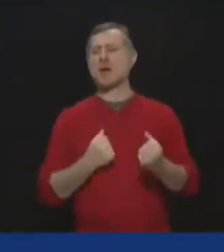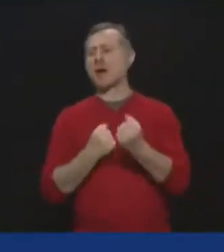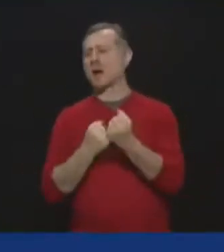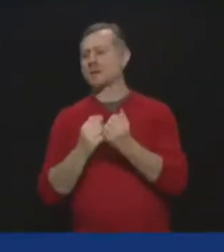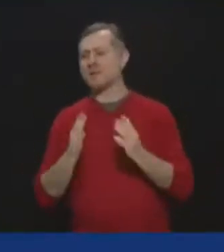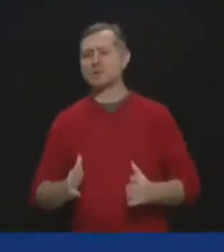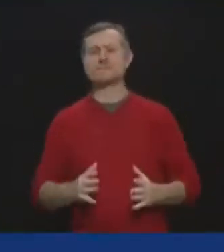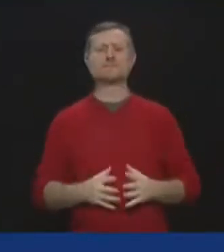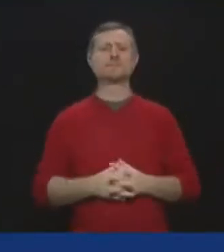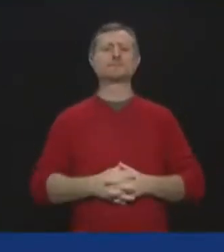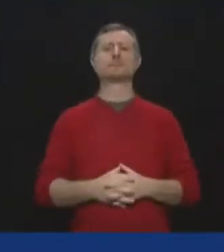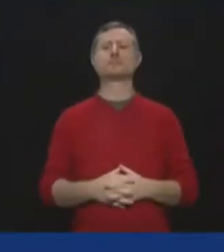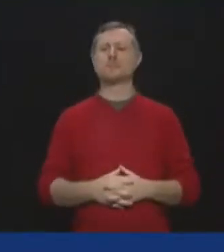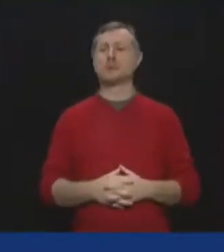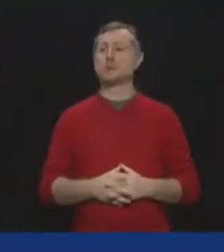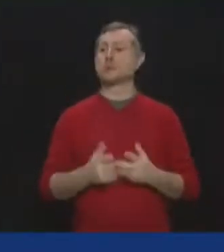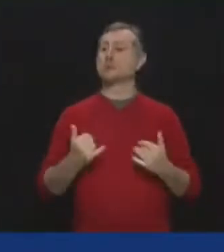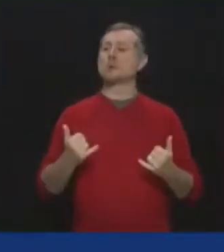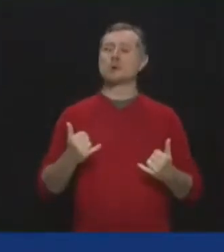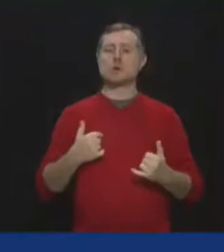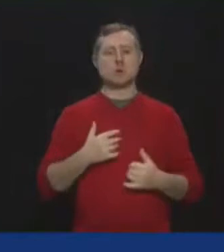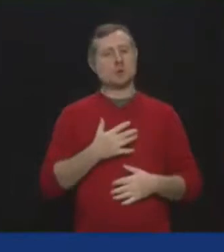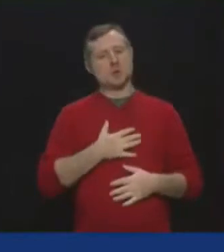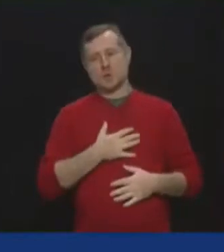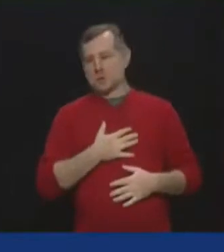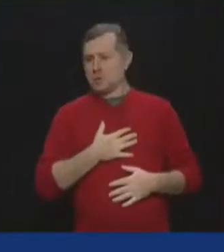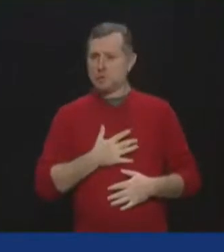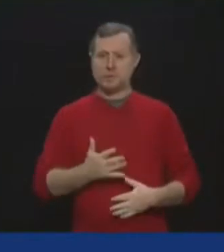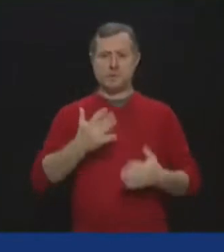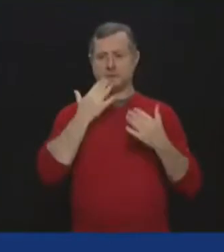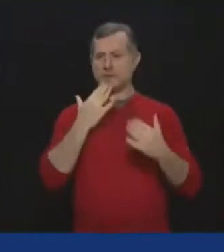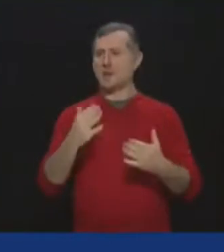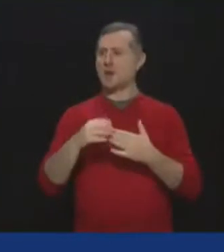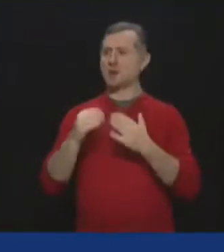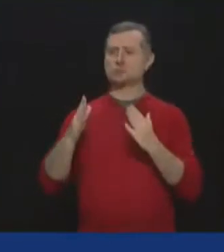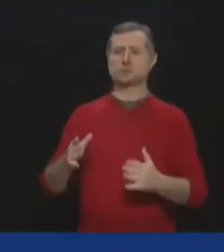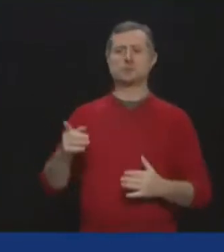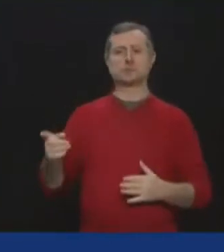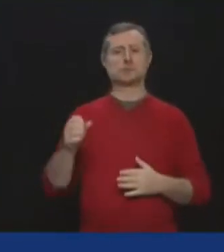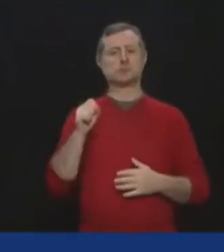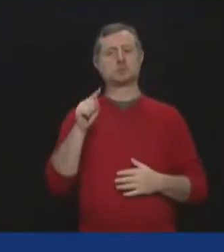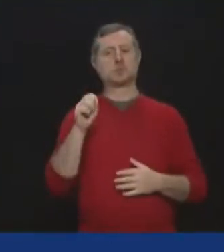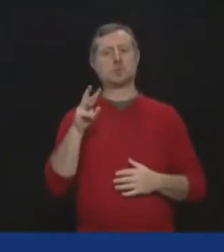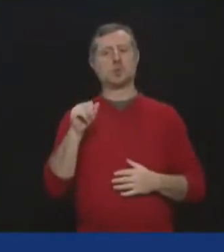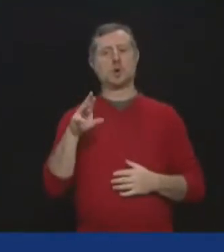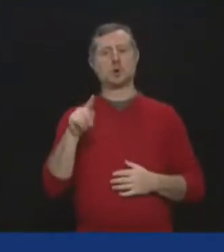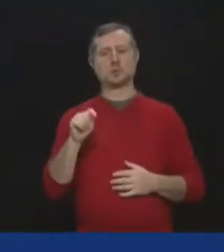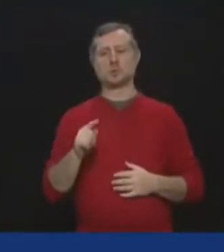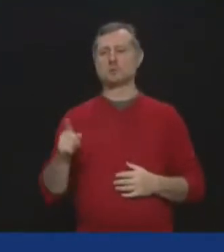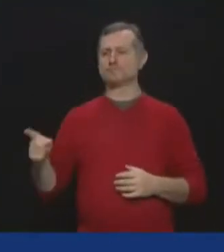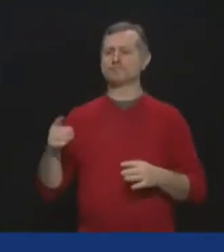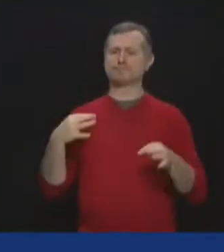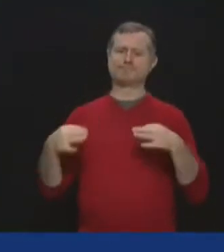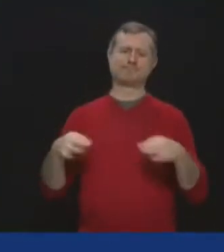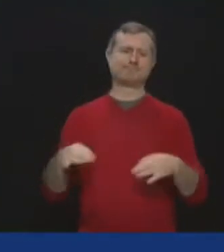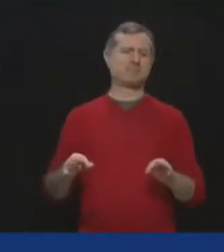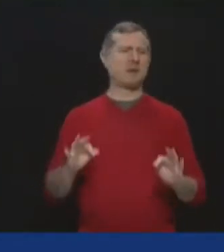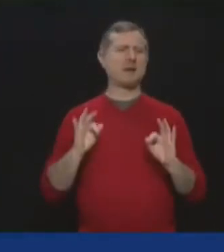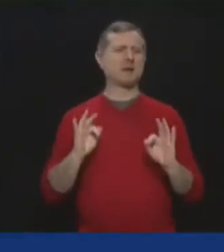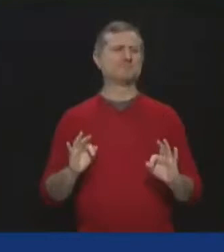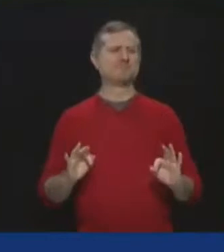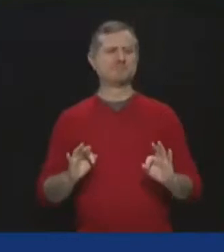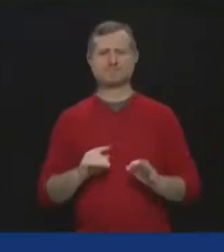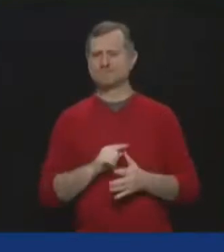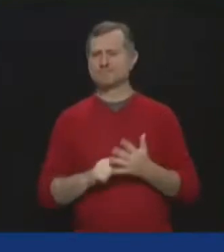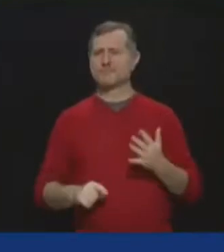Today is a somber day, and I thank you, Leader Stewart, because you framed it well. But